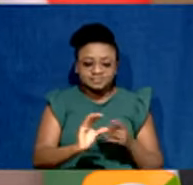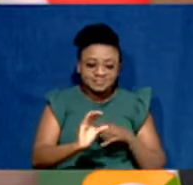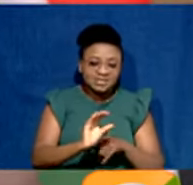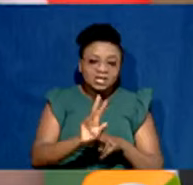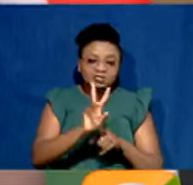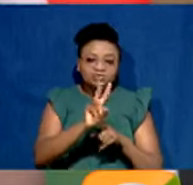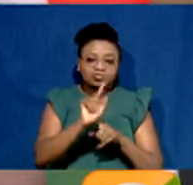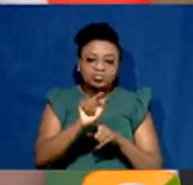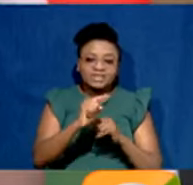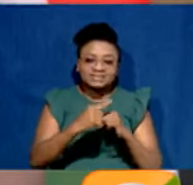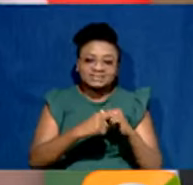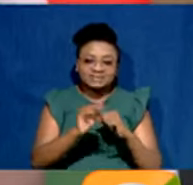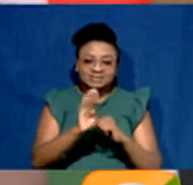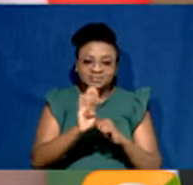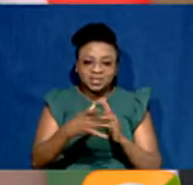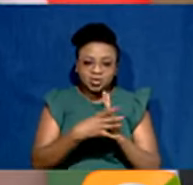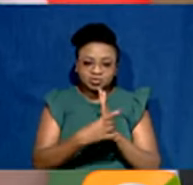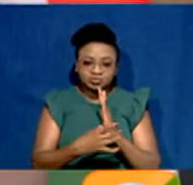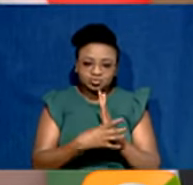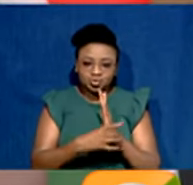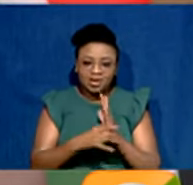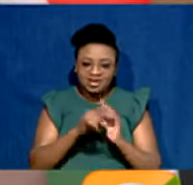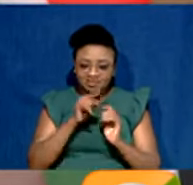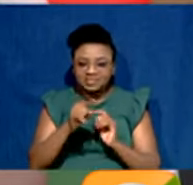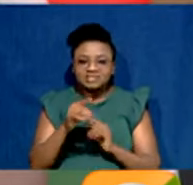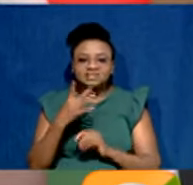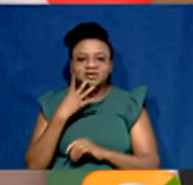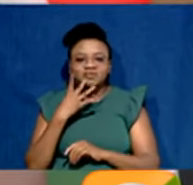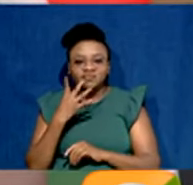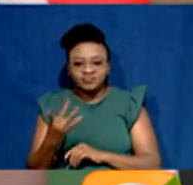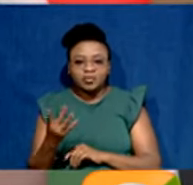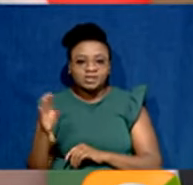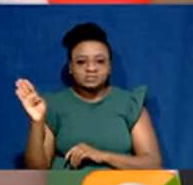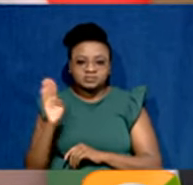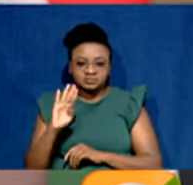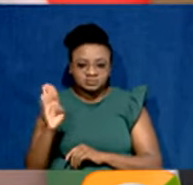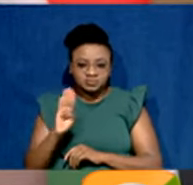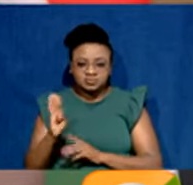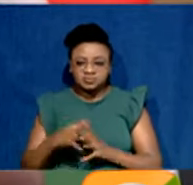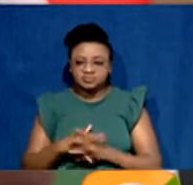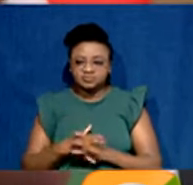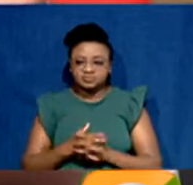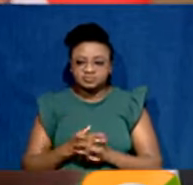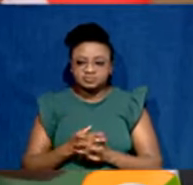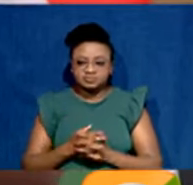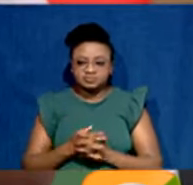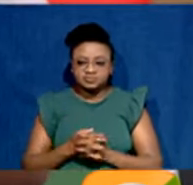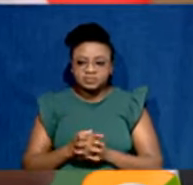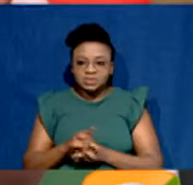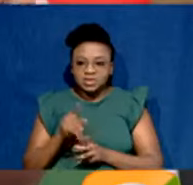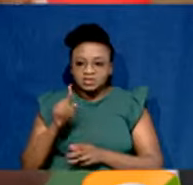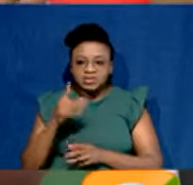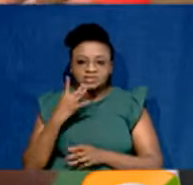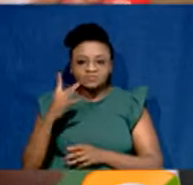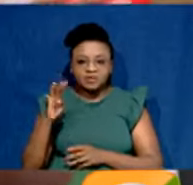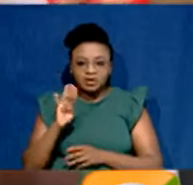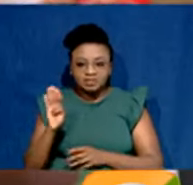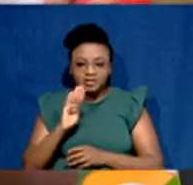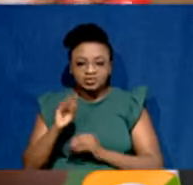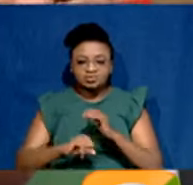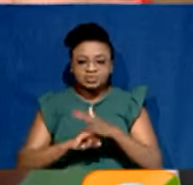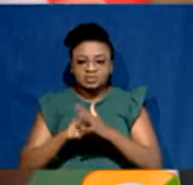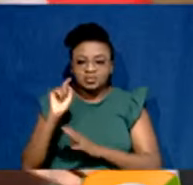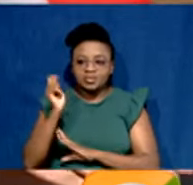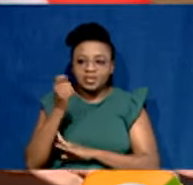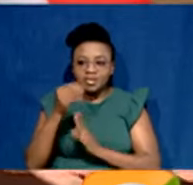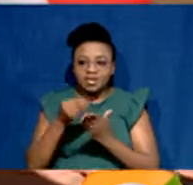billion. That is almost 400 billion Kenya shillings in, you know, supporting the Kenya shilling